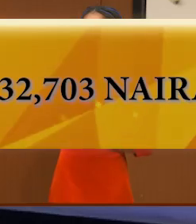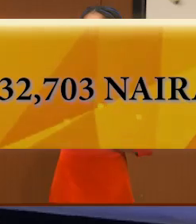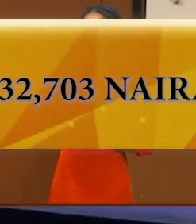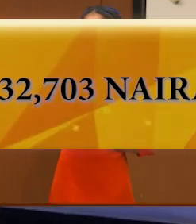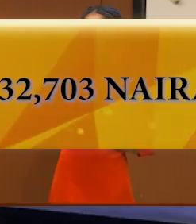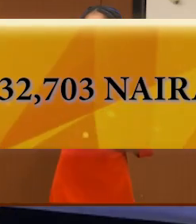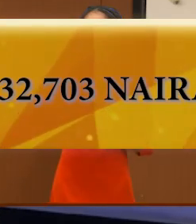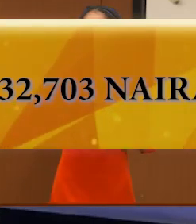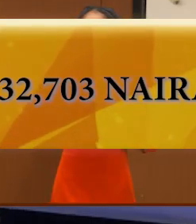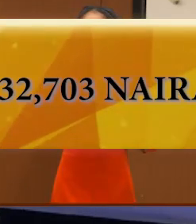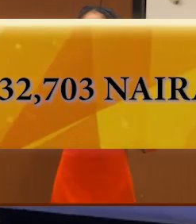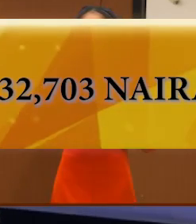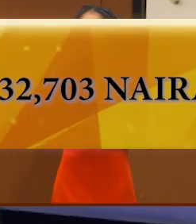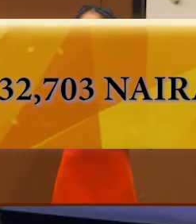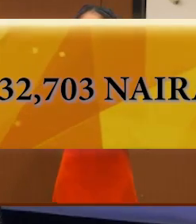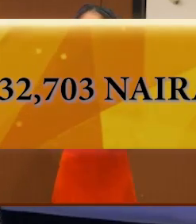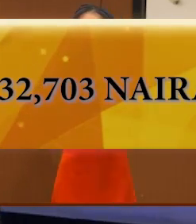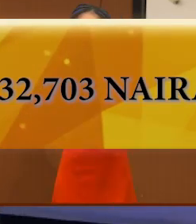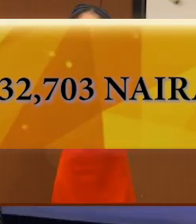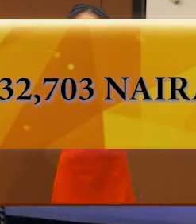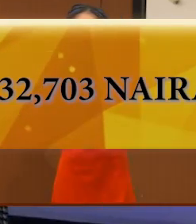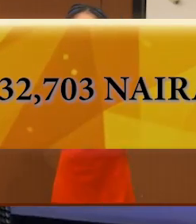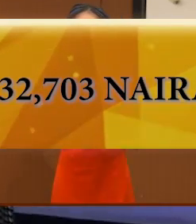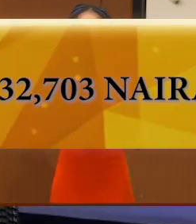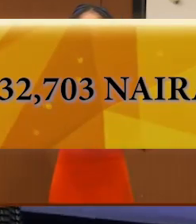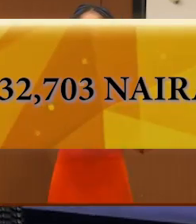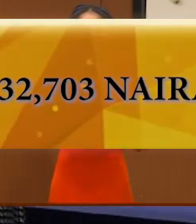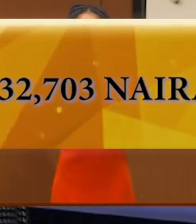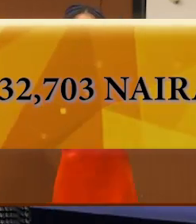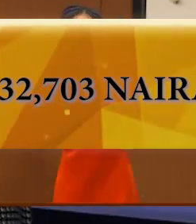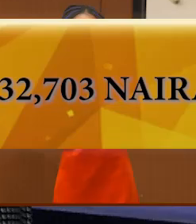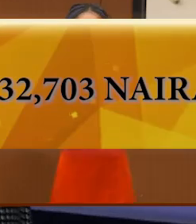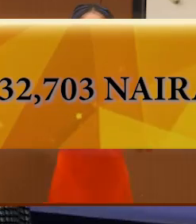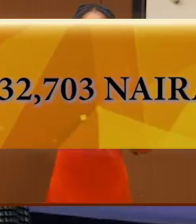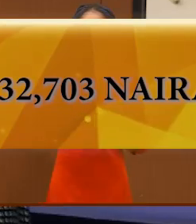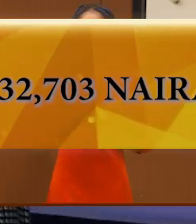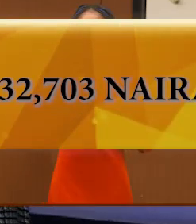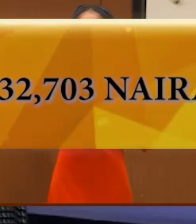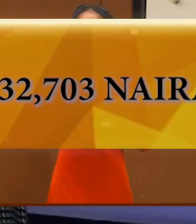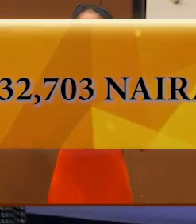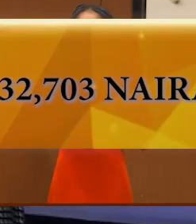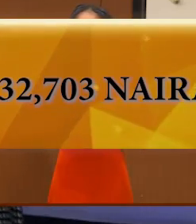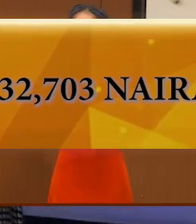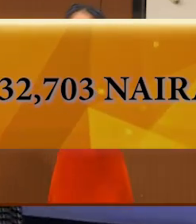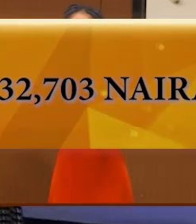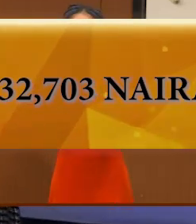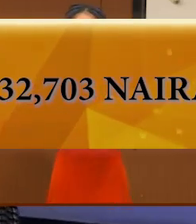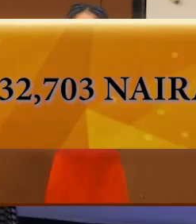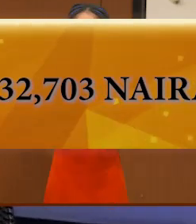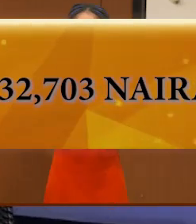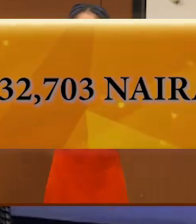and I have a complaint against him. He has been my tenant for